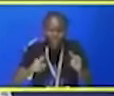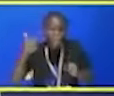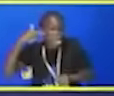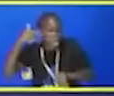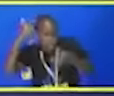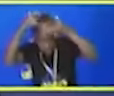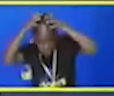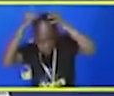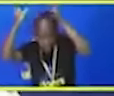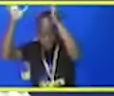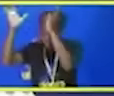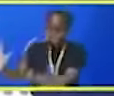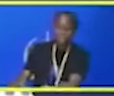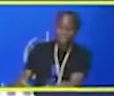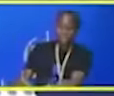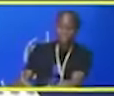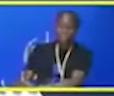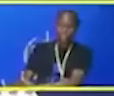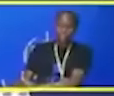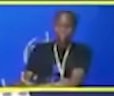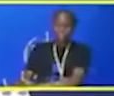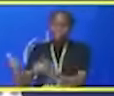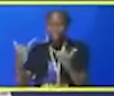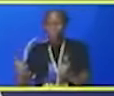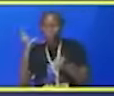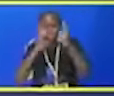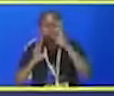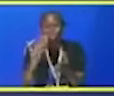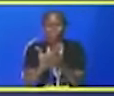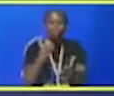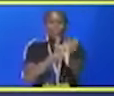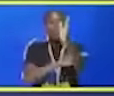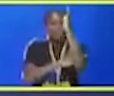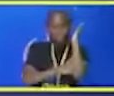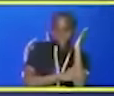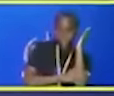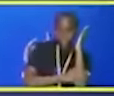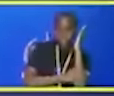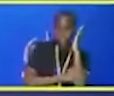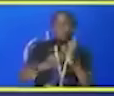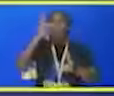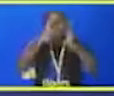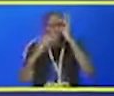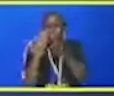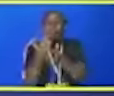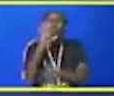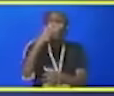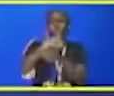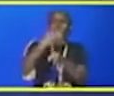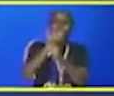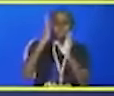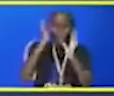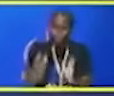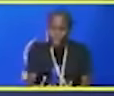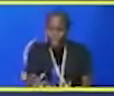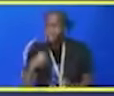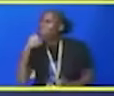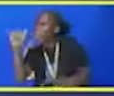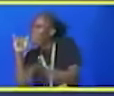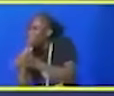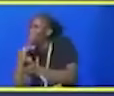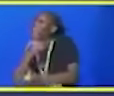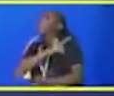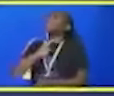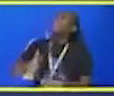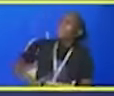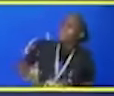and cry before the Lord. In the next 2 minutes, cry before your maker. Lord, I need to become like you